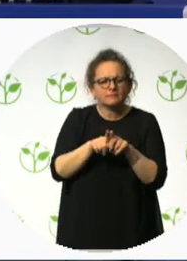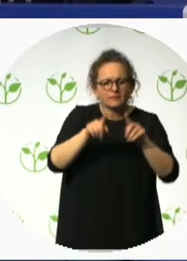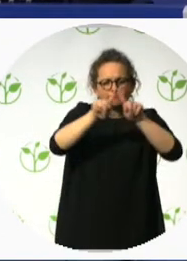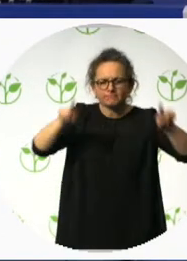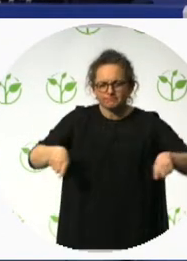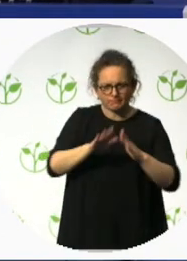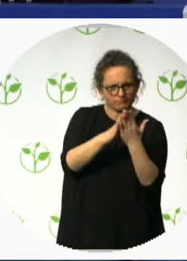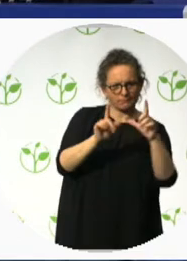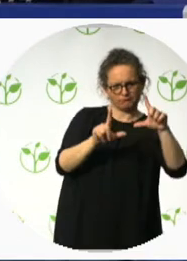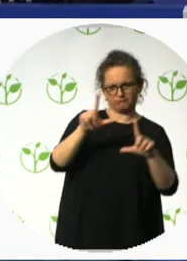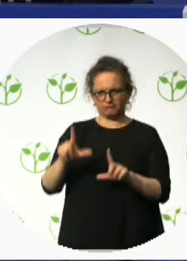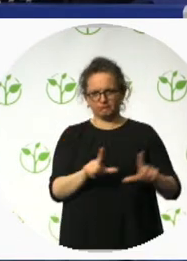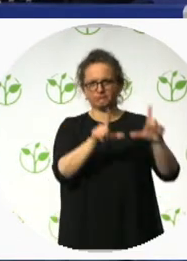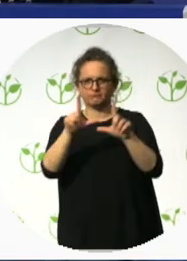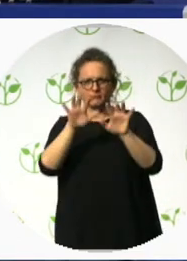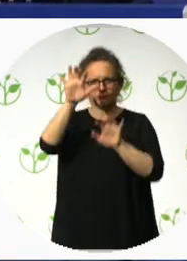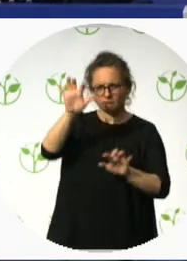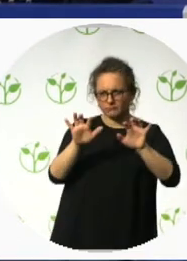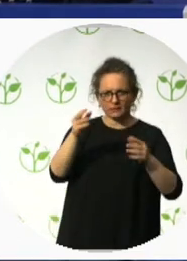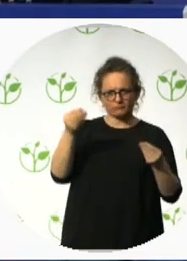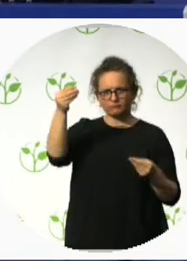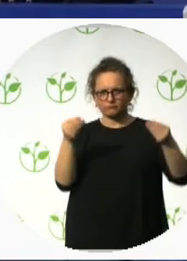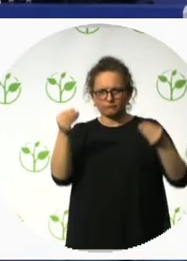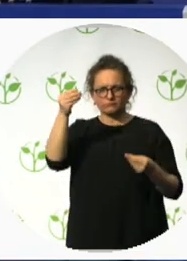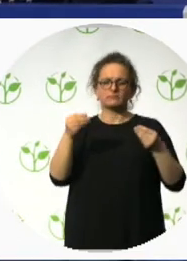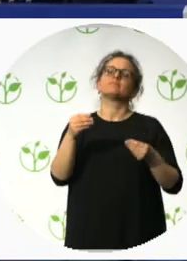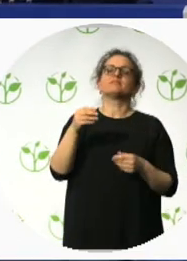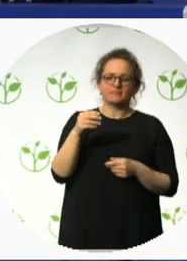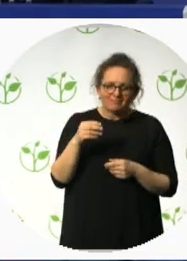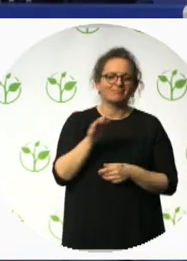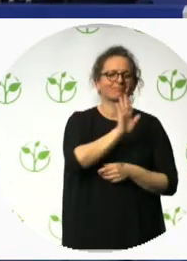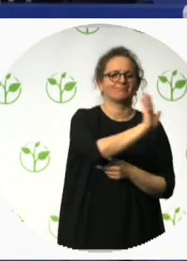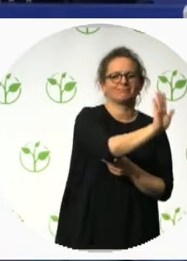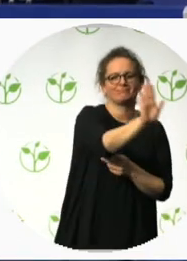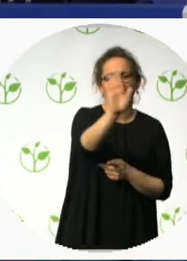that they want different layout in their country.